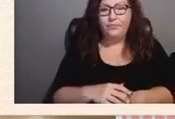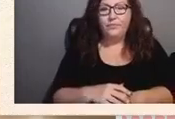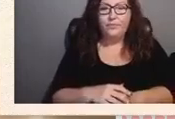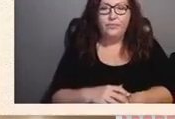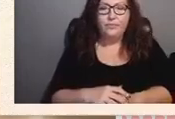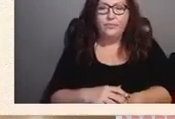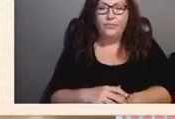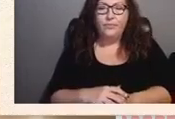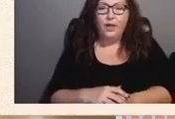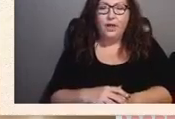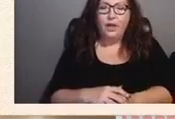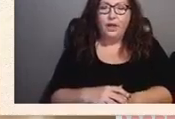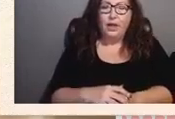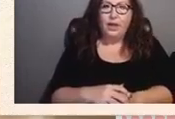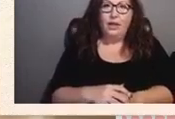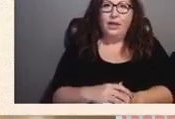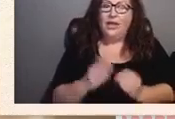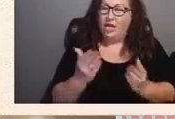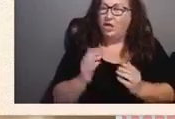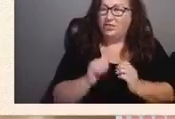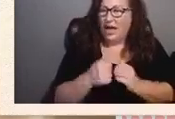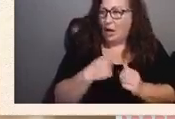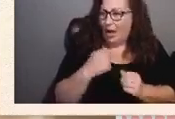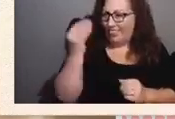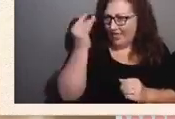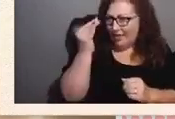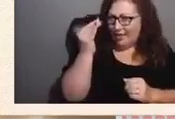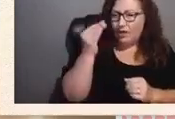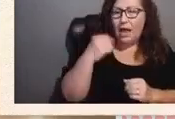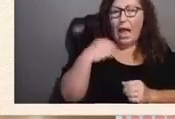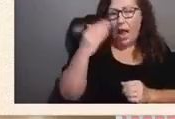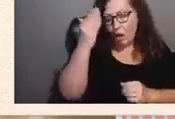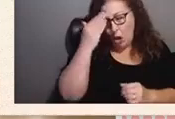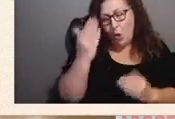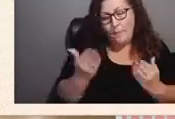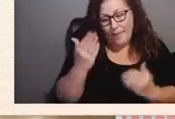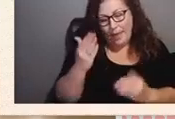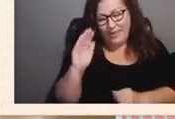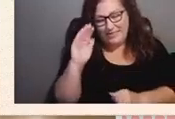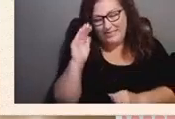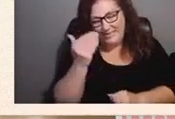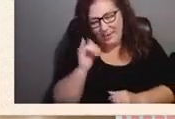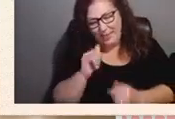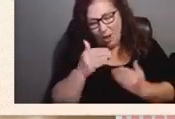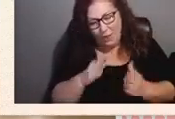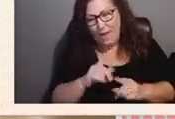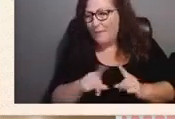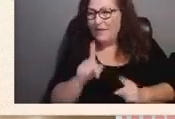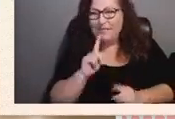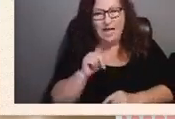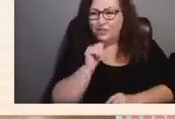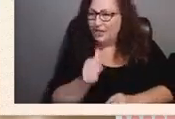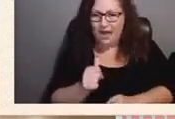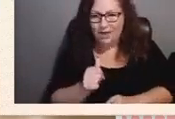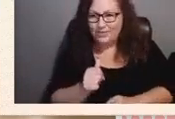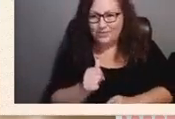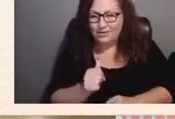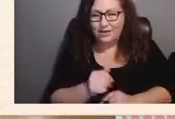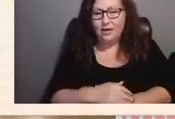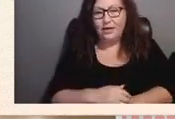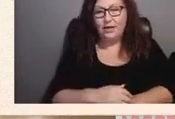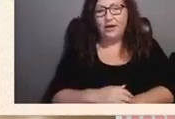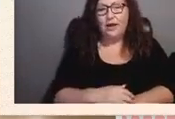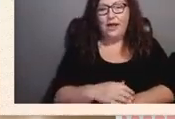Here's how I think. I know it may seem this way, but it's actually not. And this is